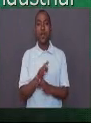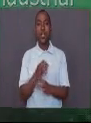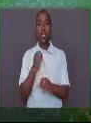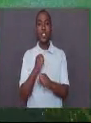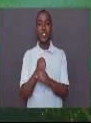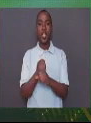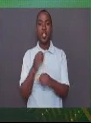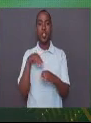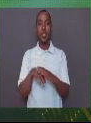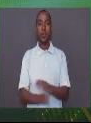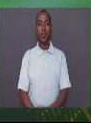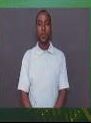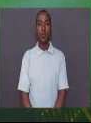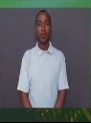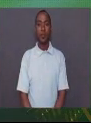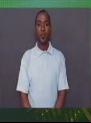production.